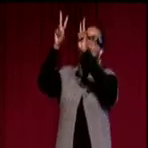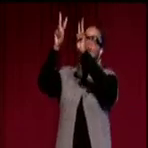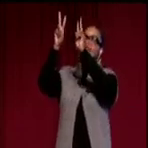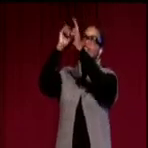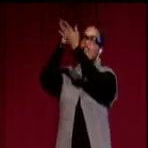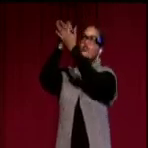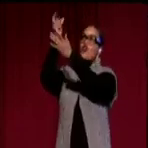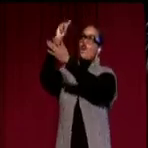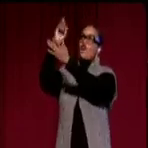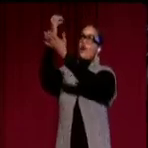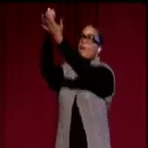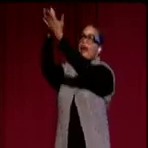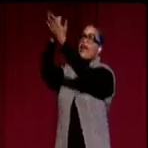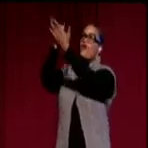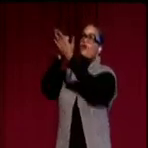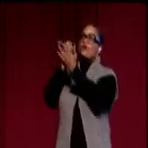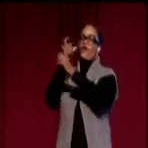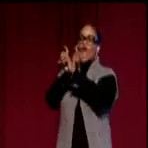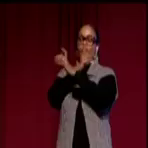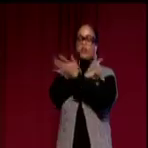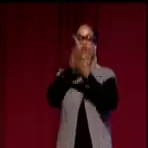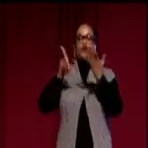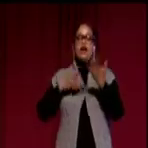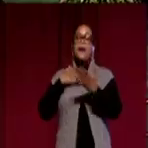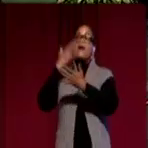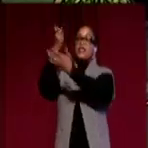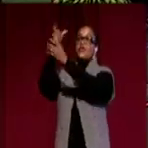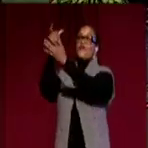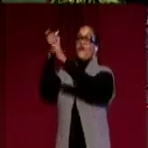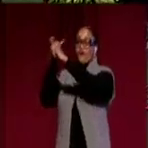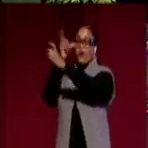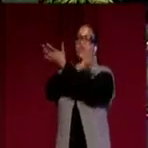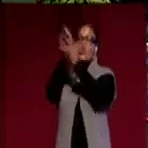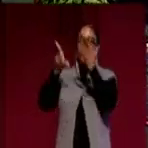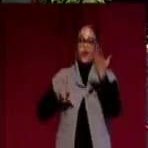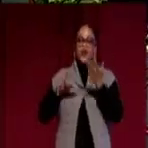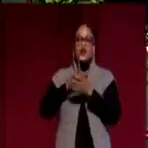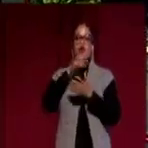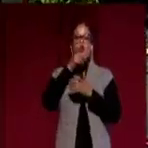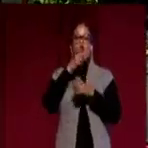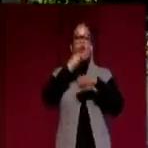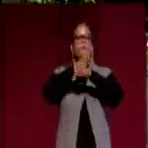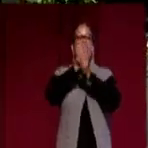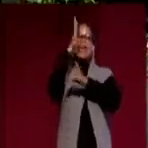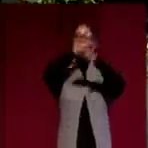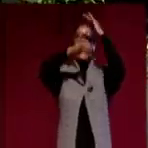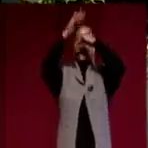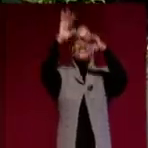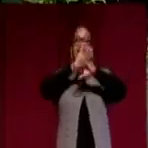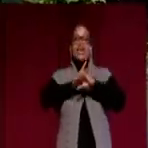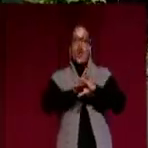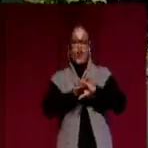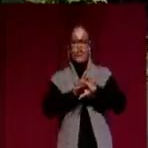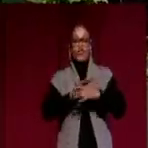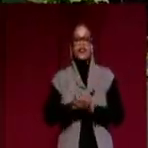hills, from whence cometh my help. My help comes from the Lord, who made heaven and earth. I